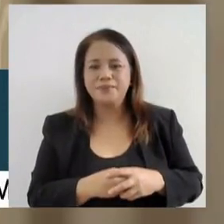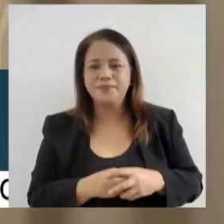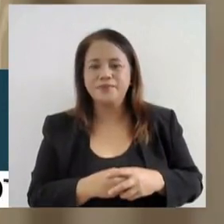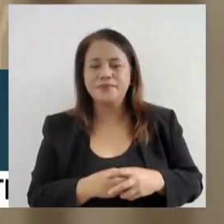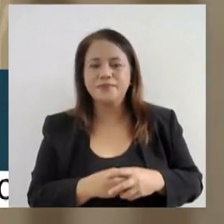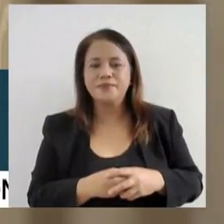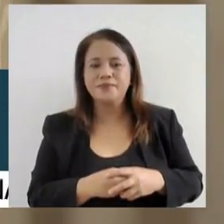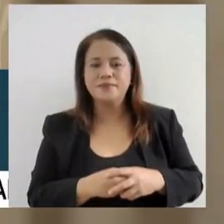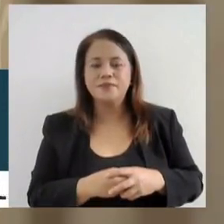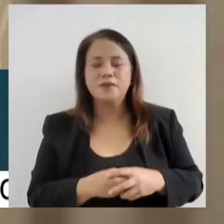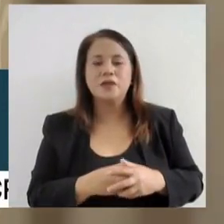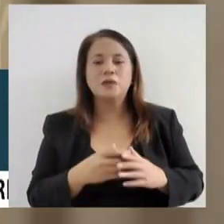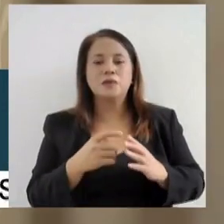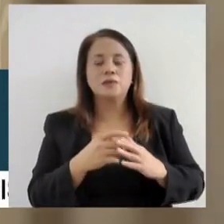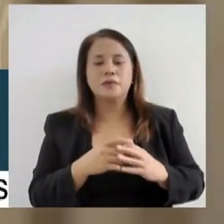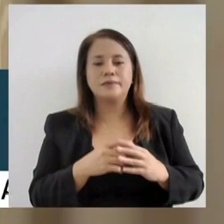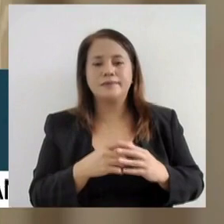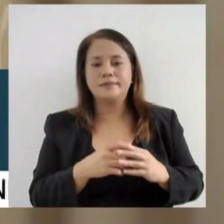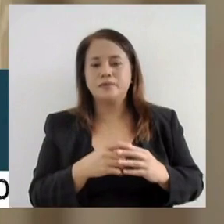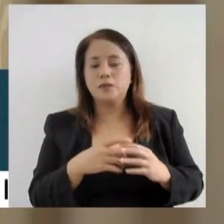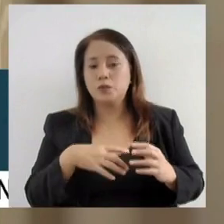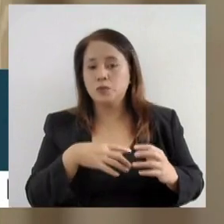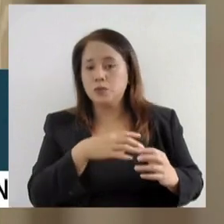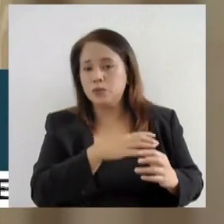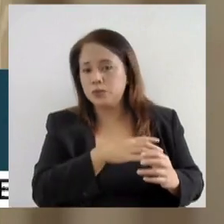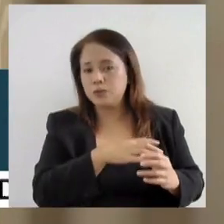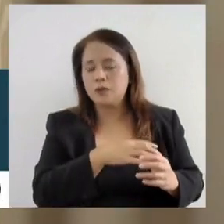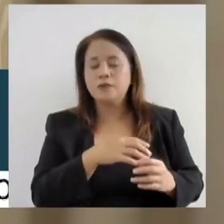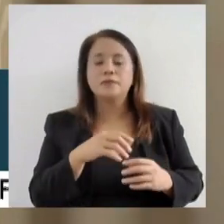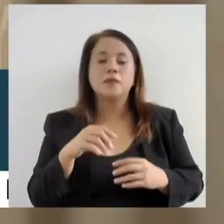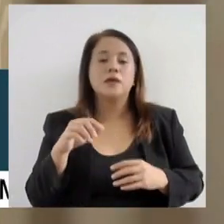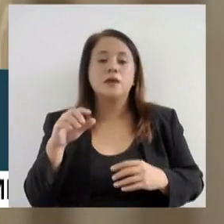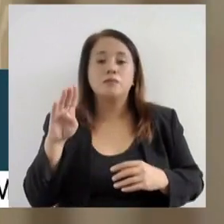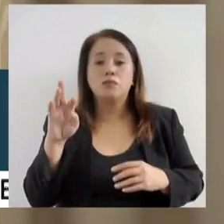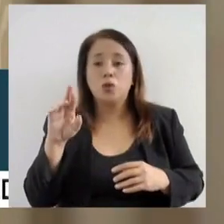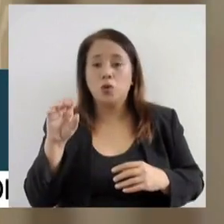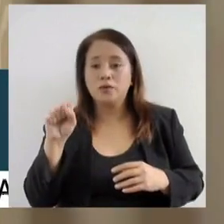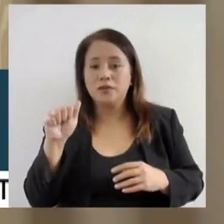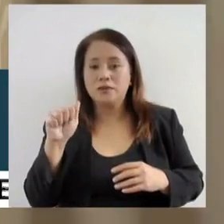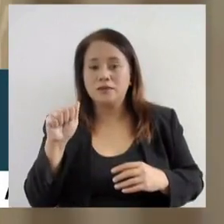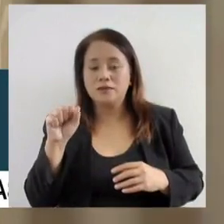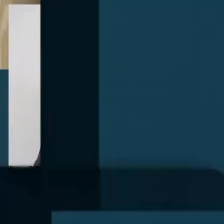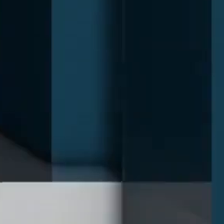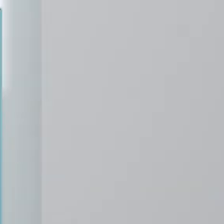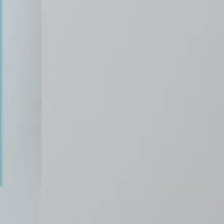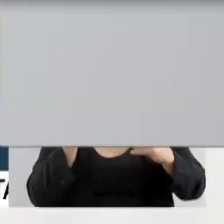House lawmaker Arlene Brosas, meanwhile, opposes the president's statement.